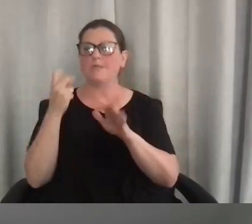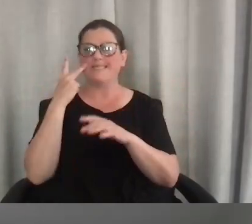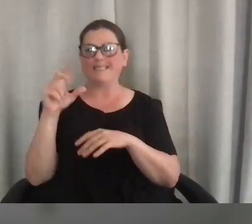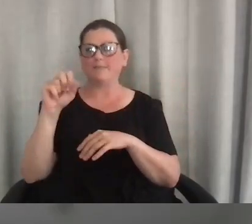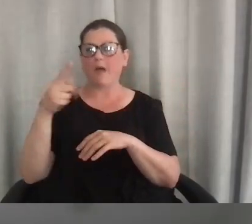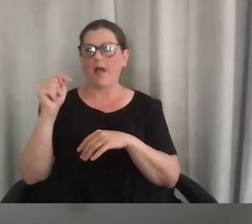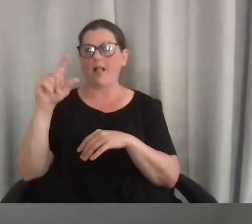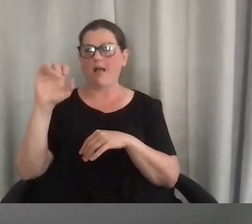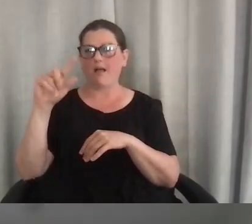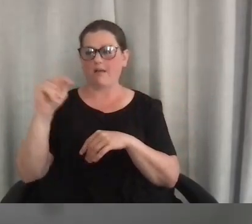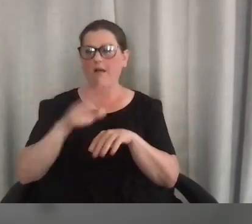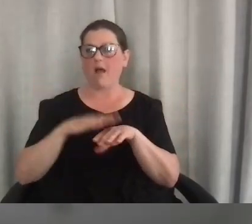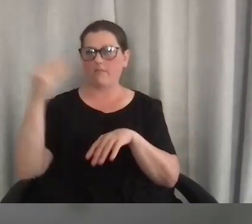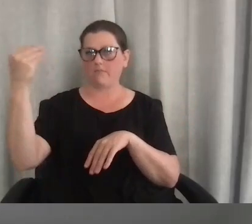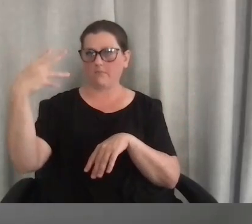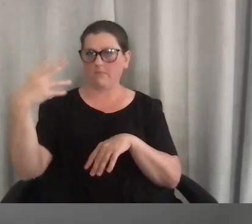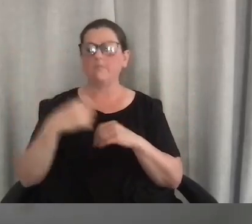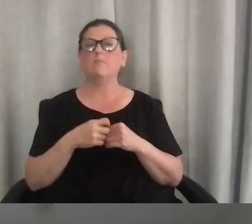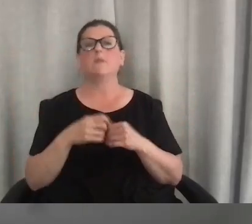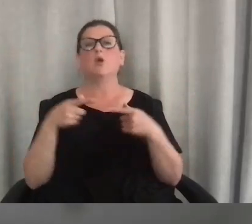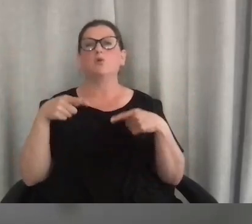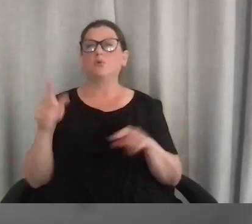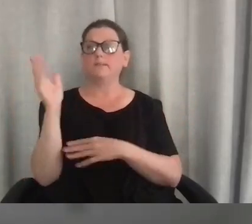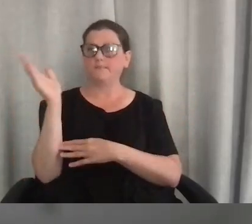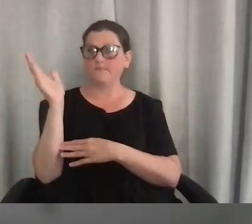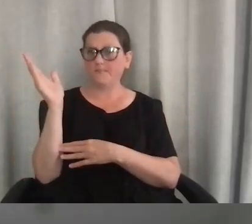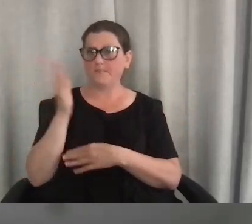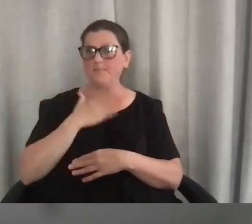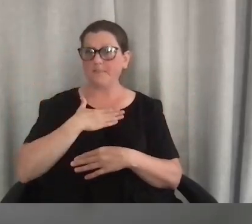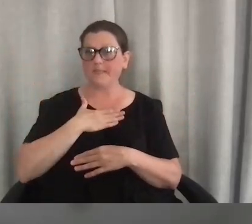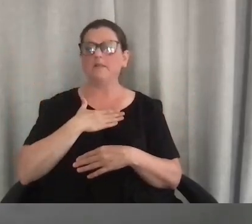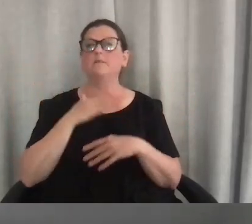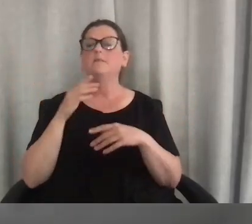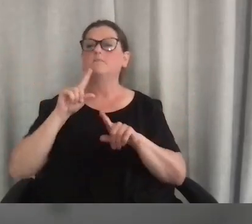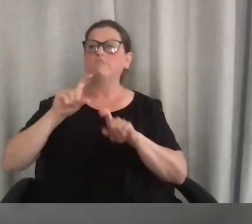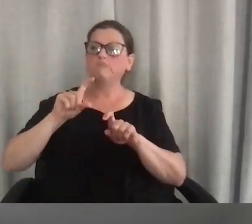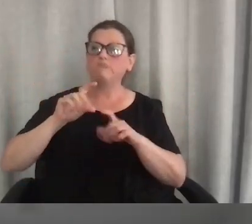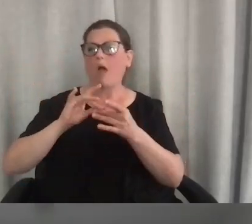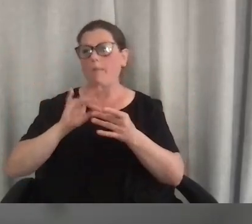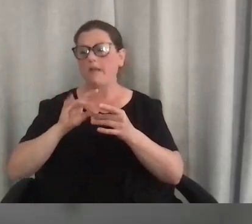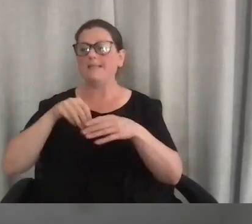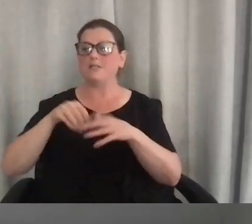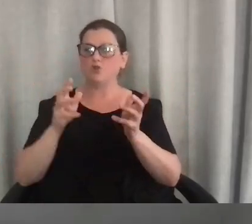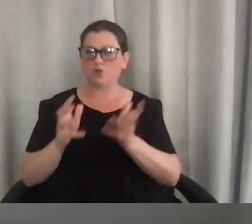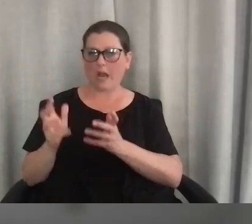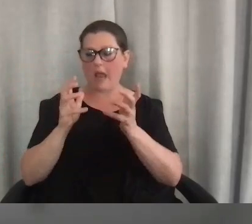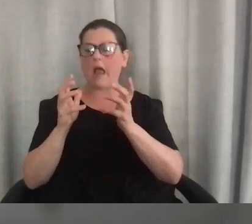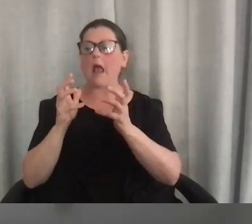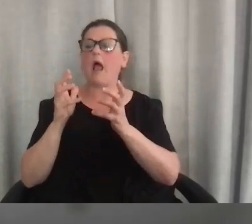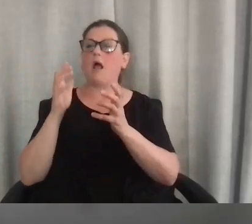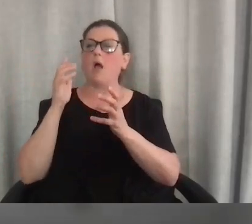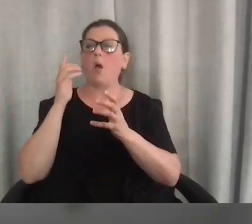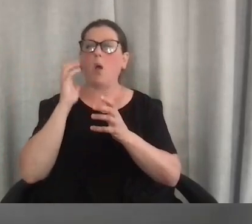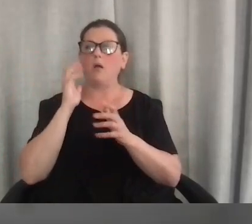screen. During the presentation, please add your questions and comments into the chat box, and questions will be asked out loud